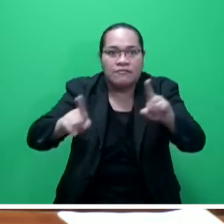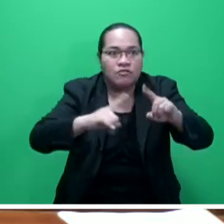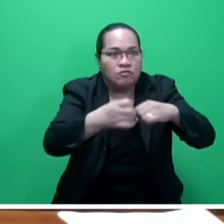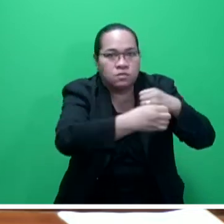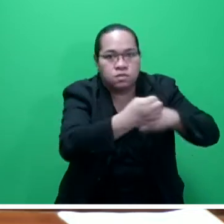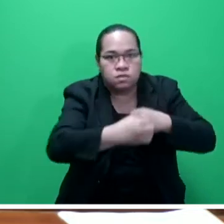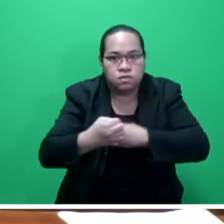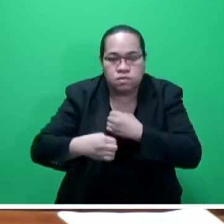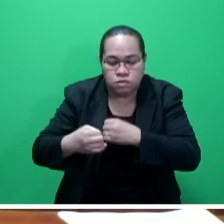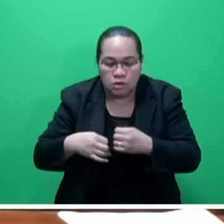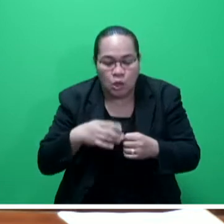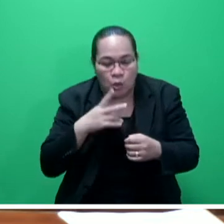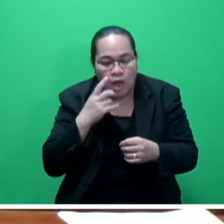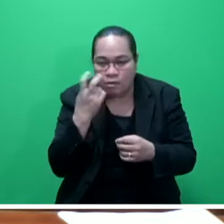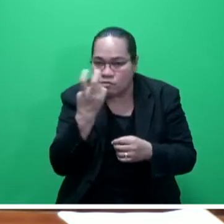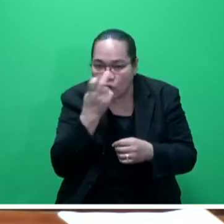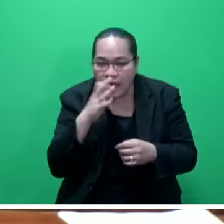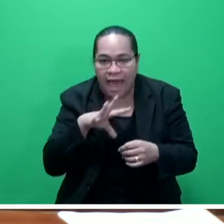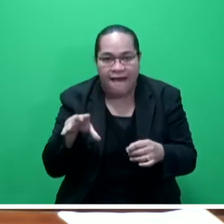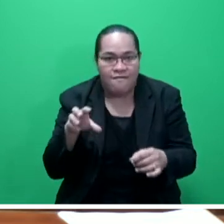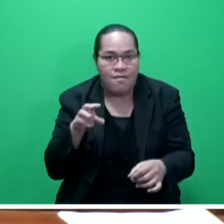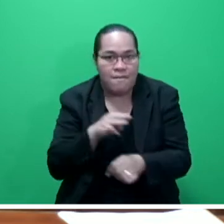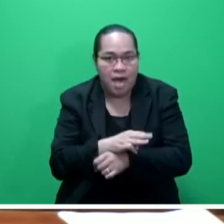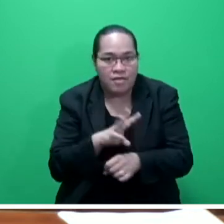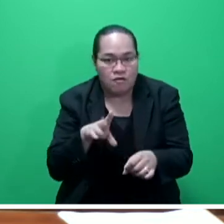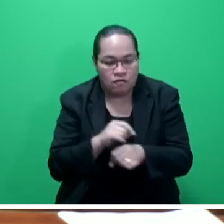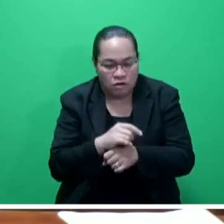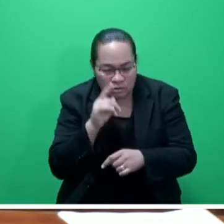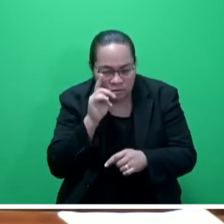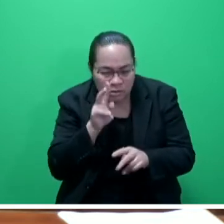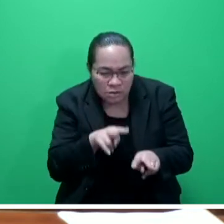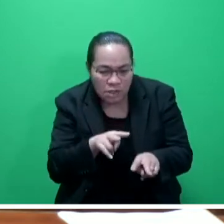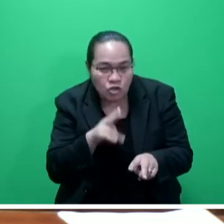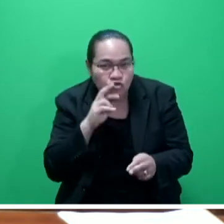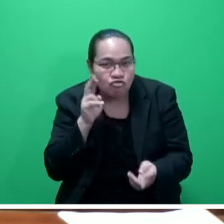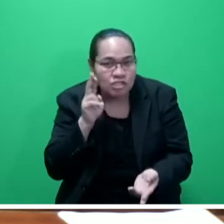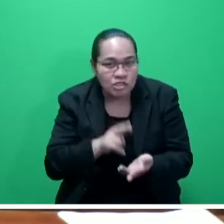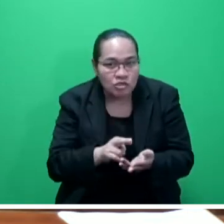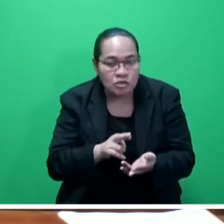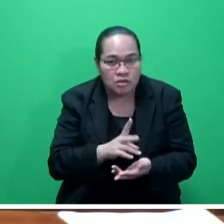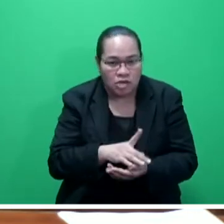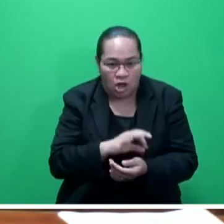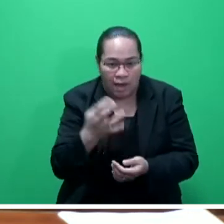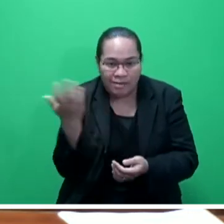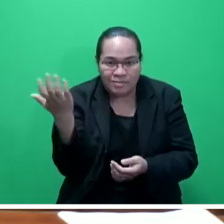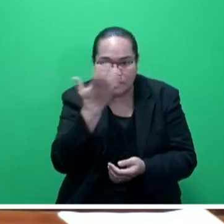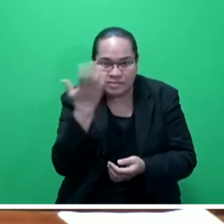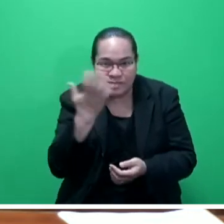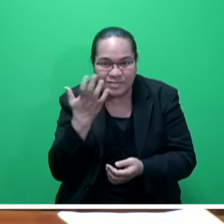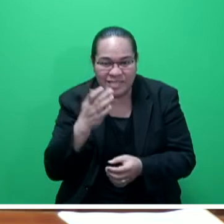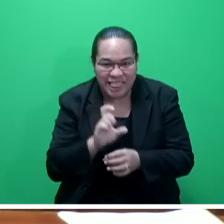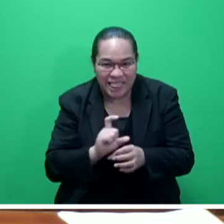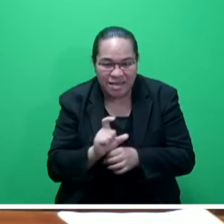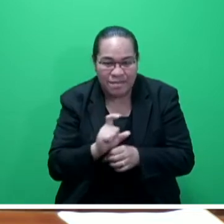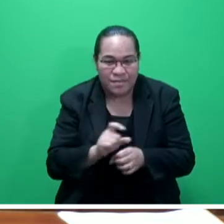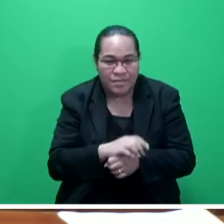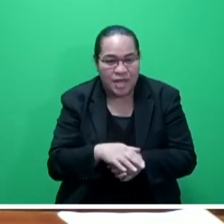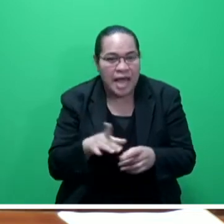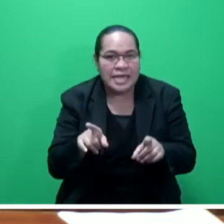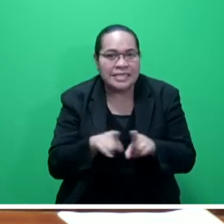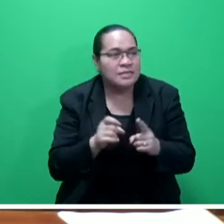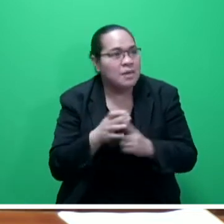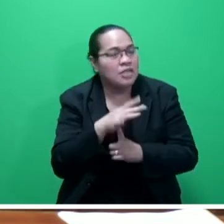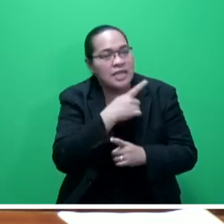monitored on a monthly basis to gauge the nutrient level and reducing water such as the Lodala Bay and Nadi